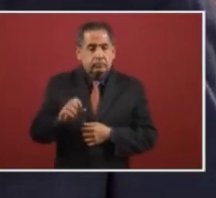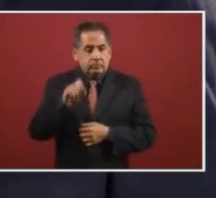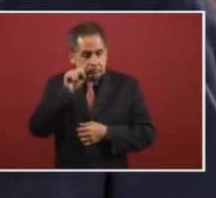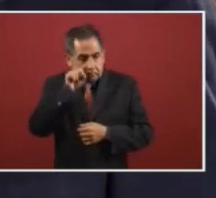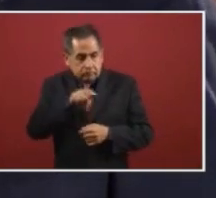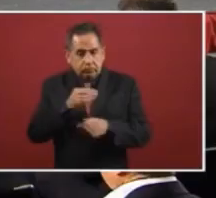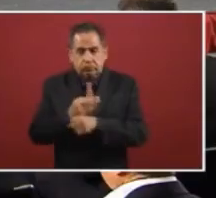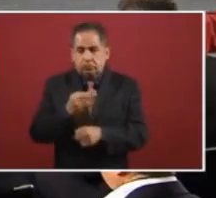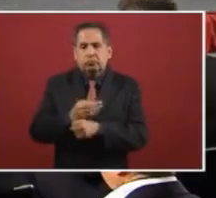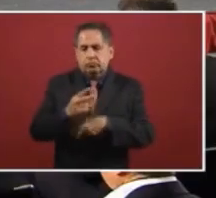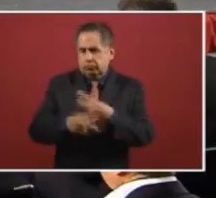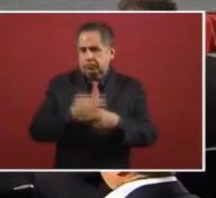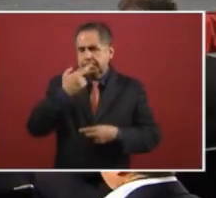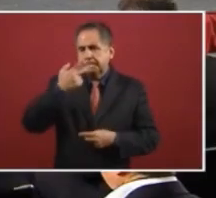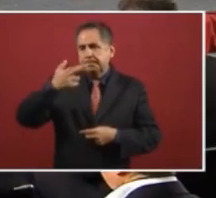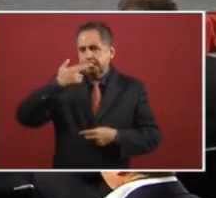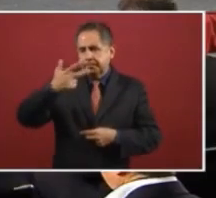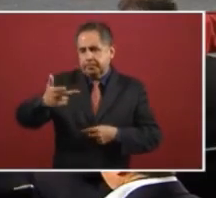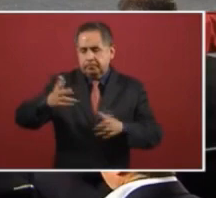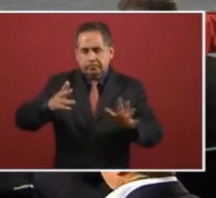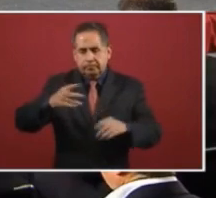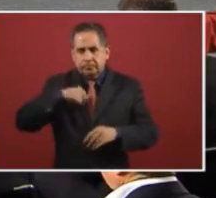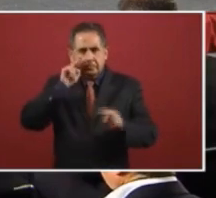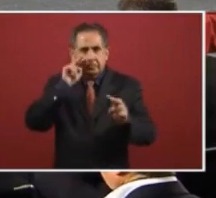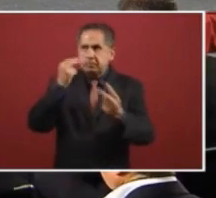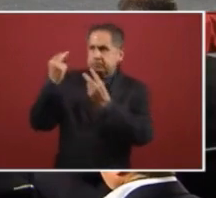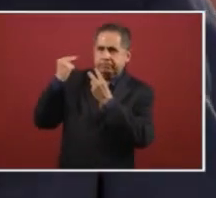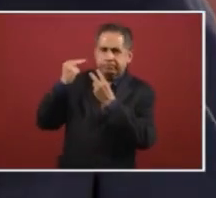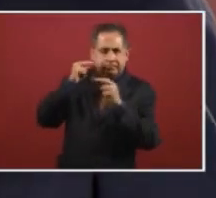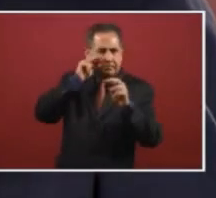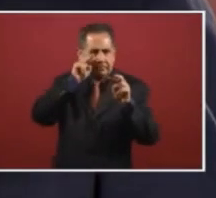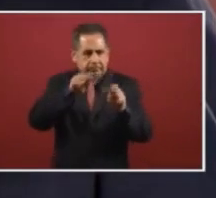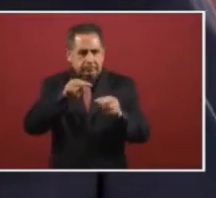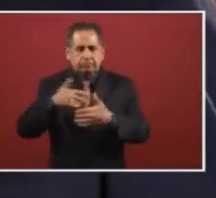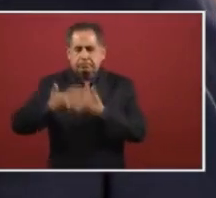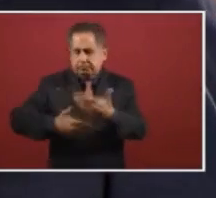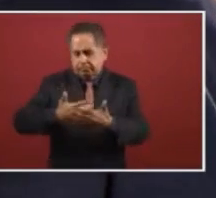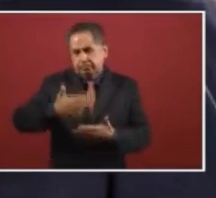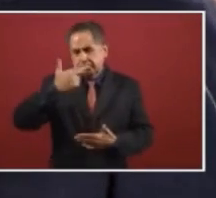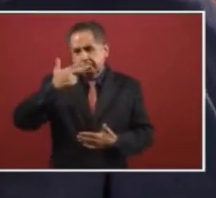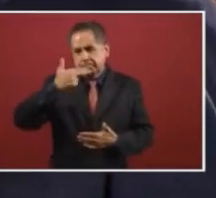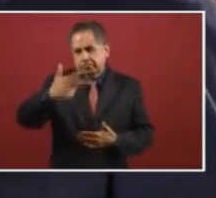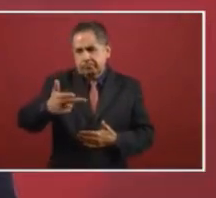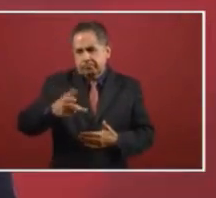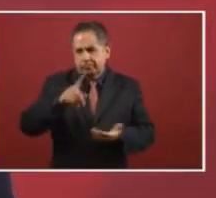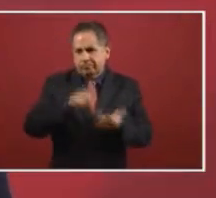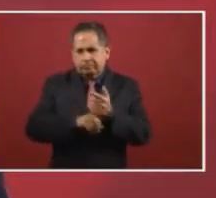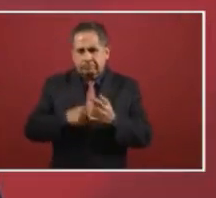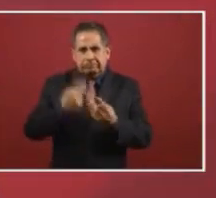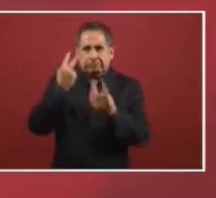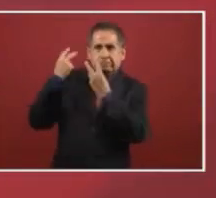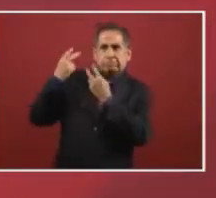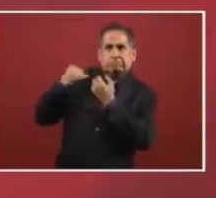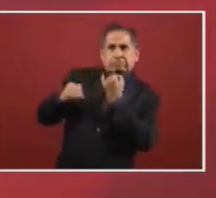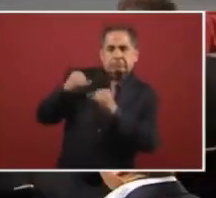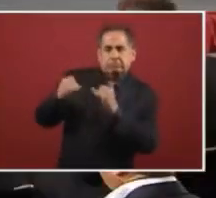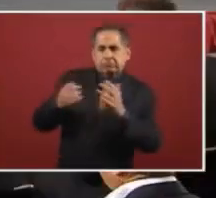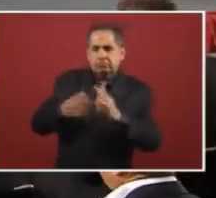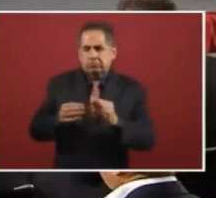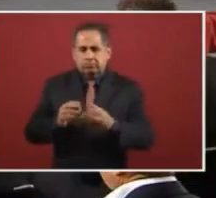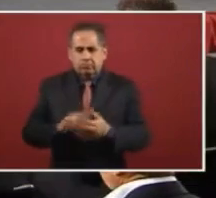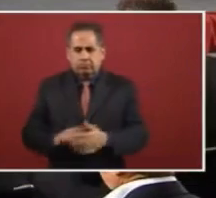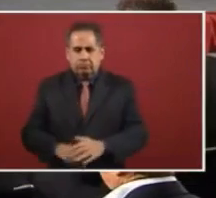received by the Federal Commission is bettering. And so what now is a process of bettering than